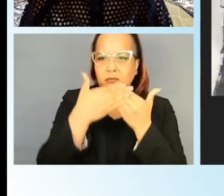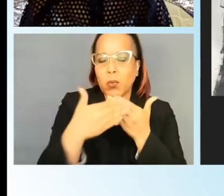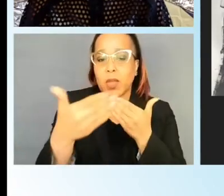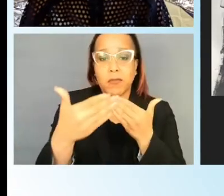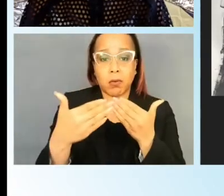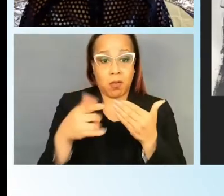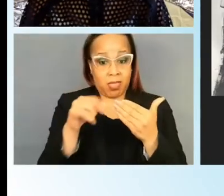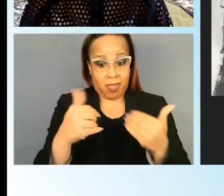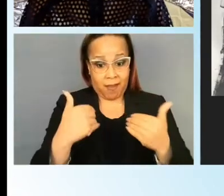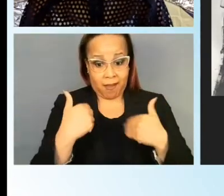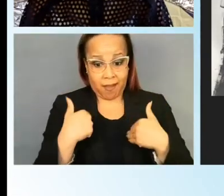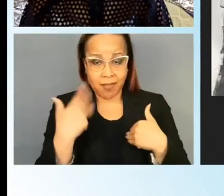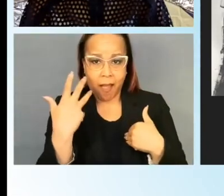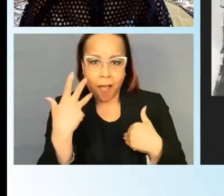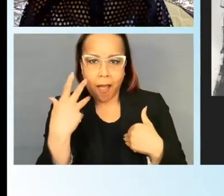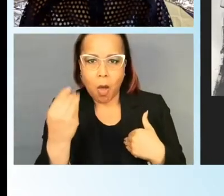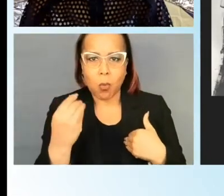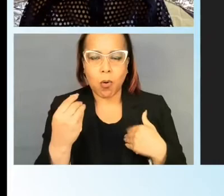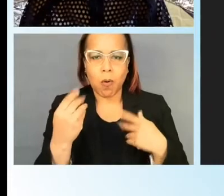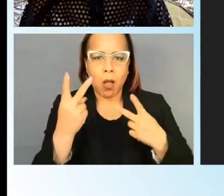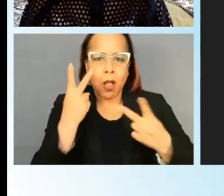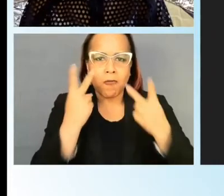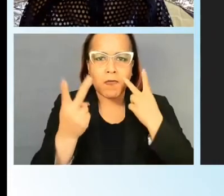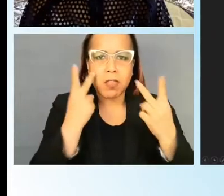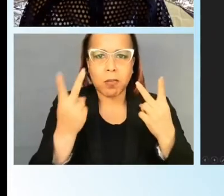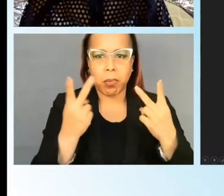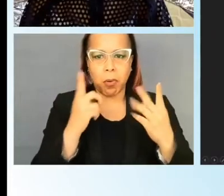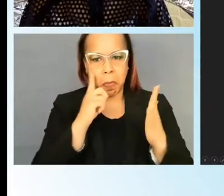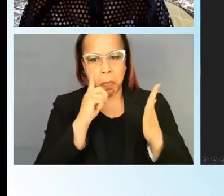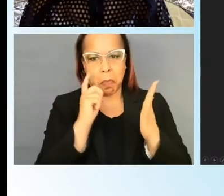or visible mark or appearance?